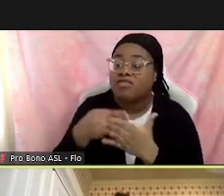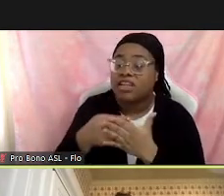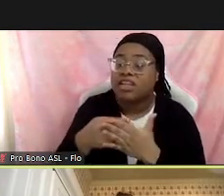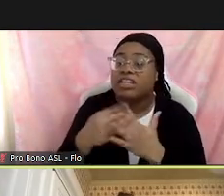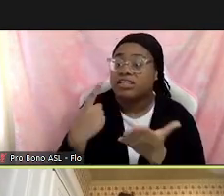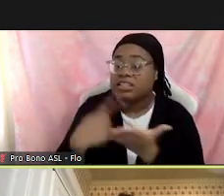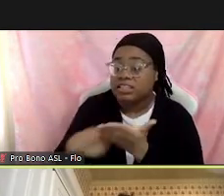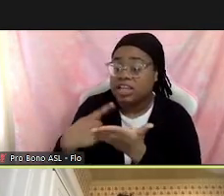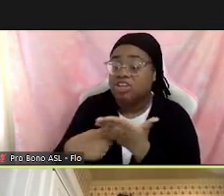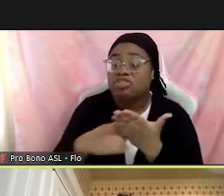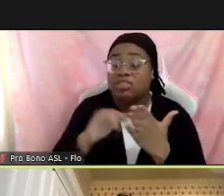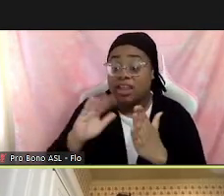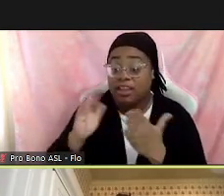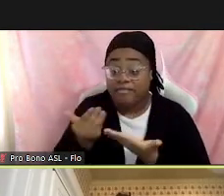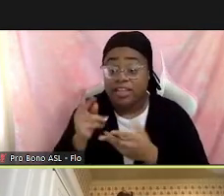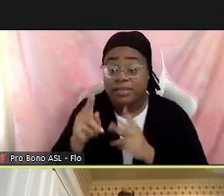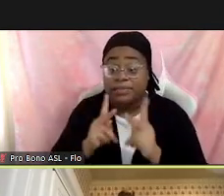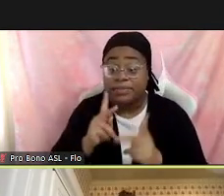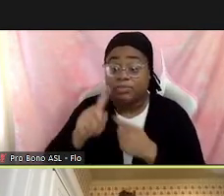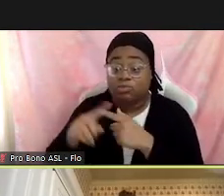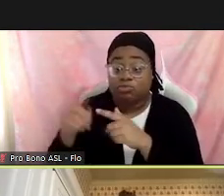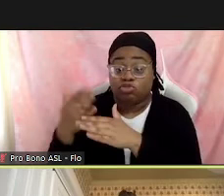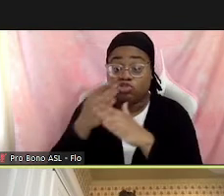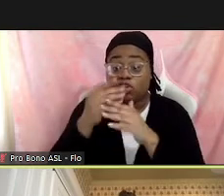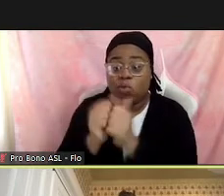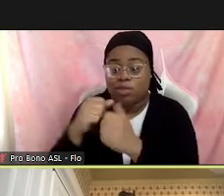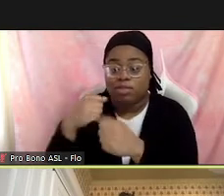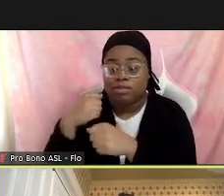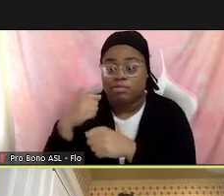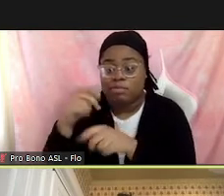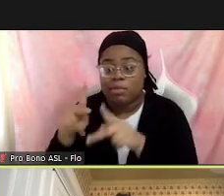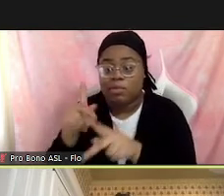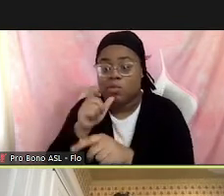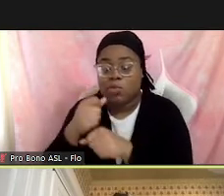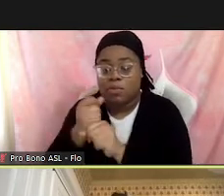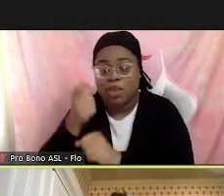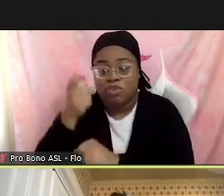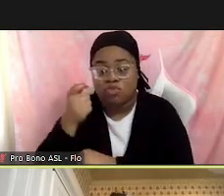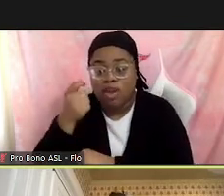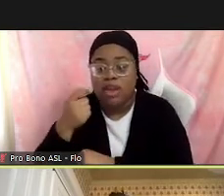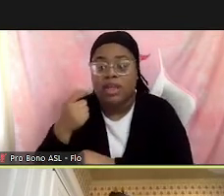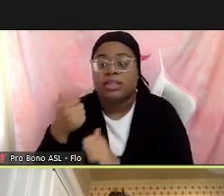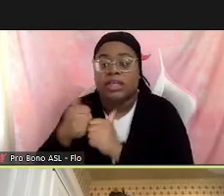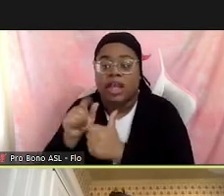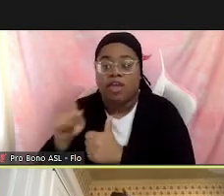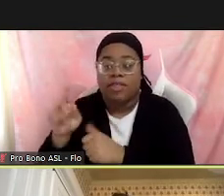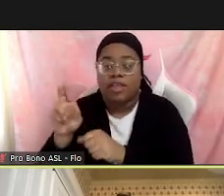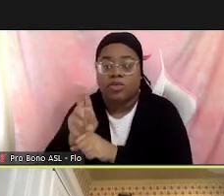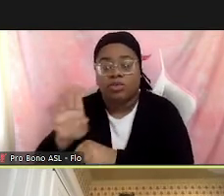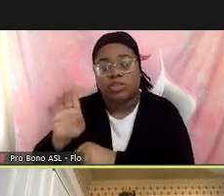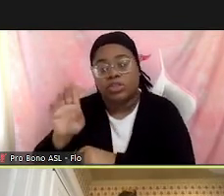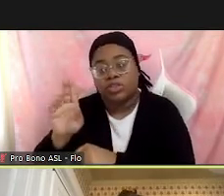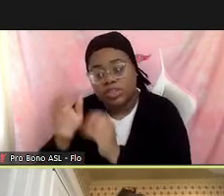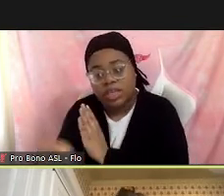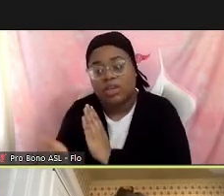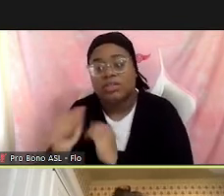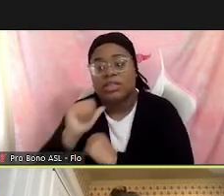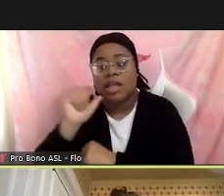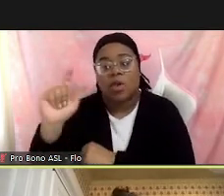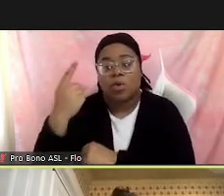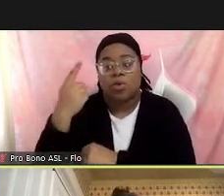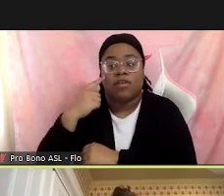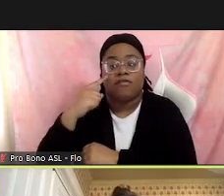and culture workers to share with grantmakers about how they are utilizing their skills to not only